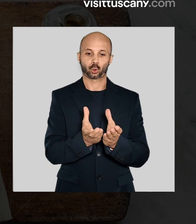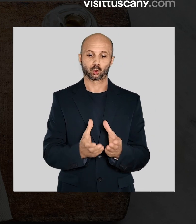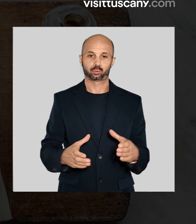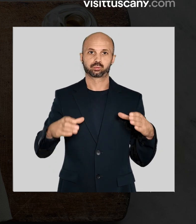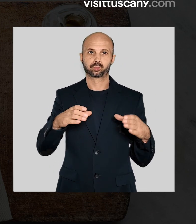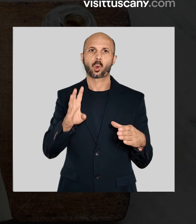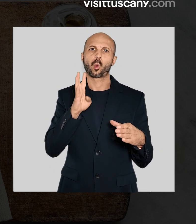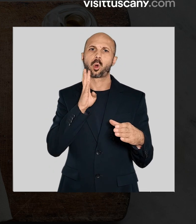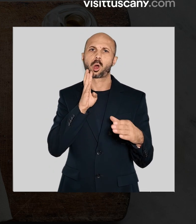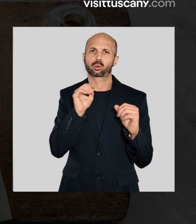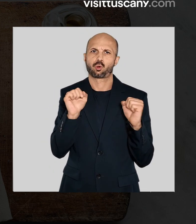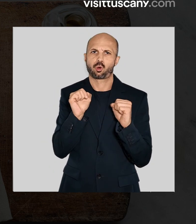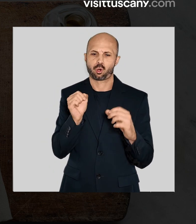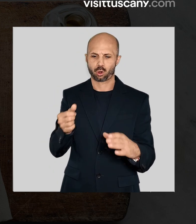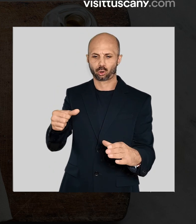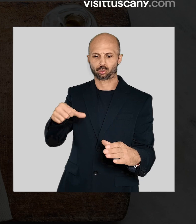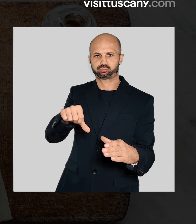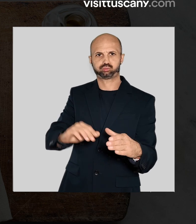about 20 basil leaves,